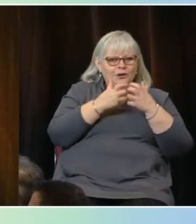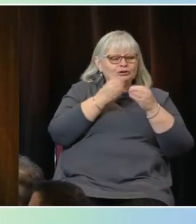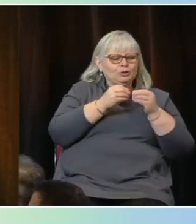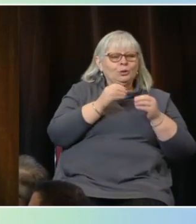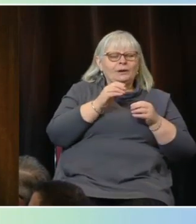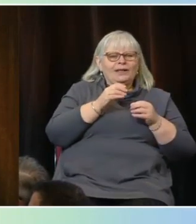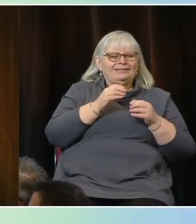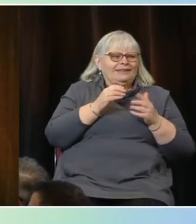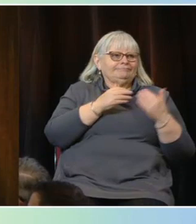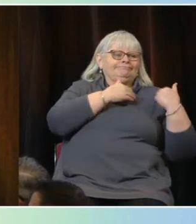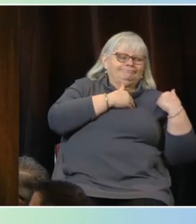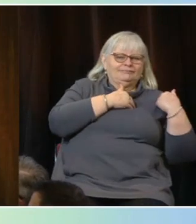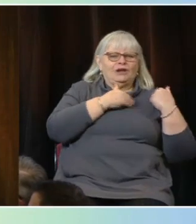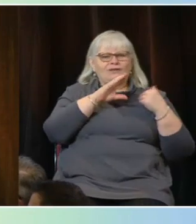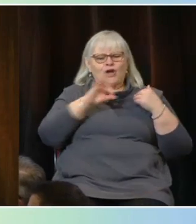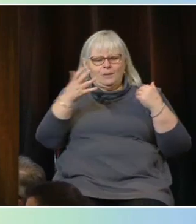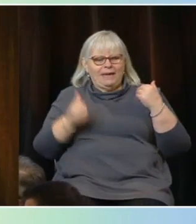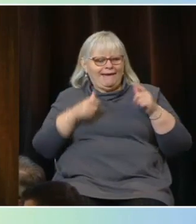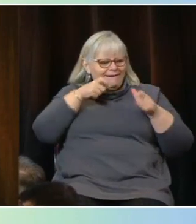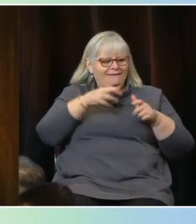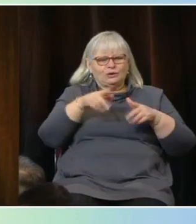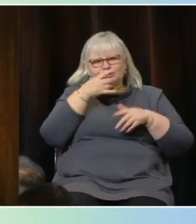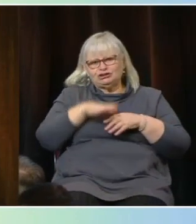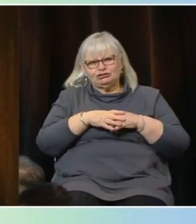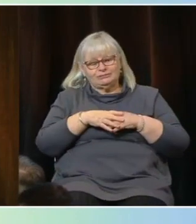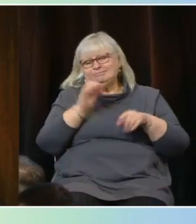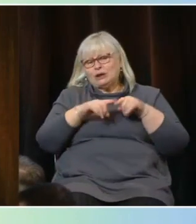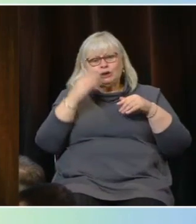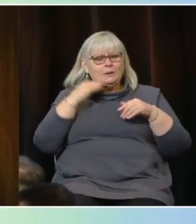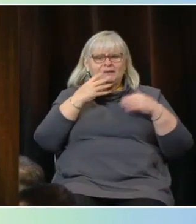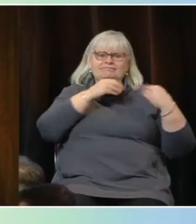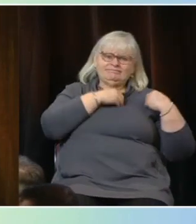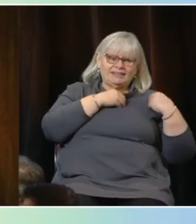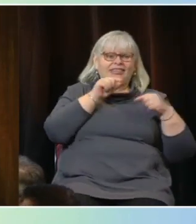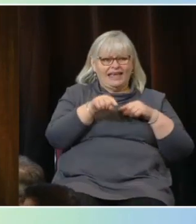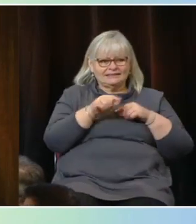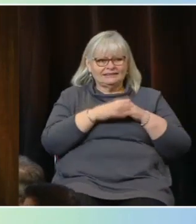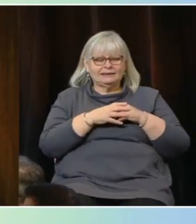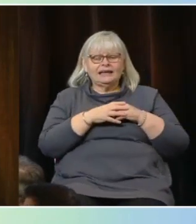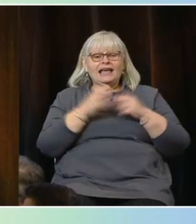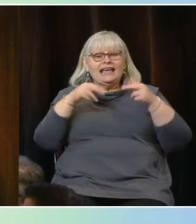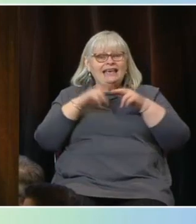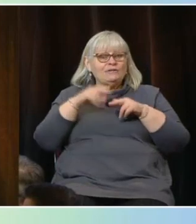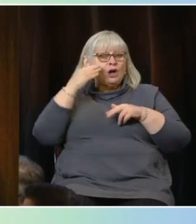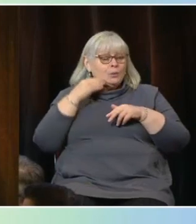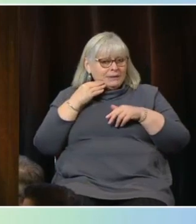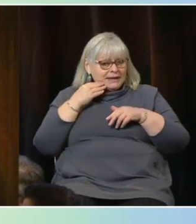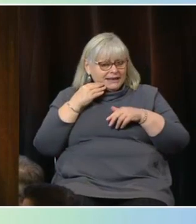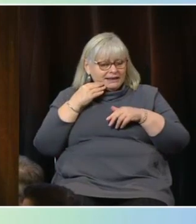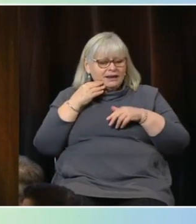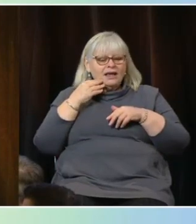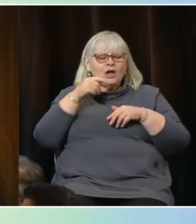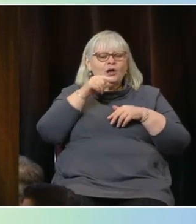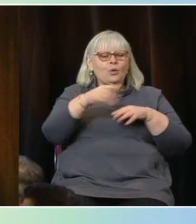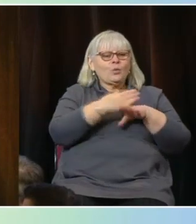still disproportionately shouldered by women I can't help reflect that if untapped women's Workforce participation was a massive iron ore